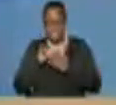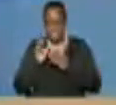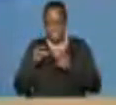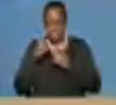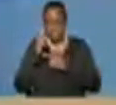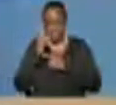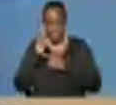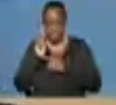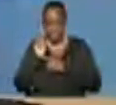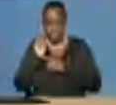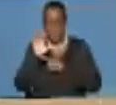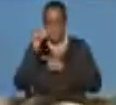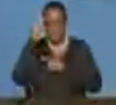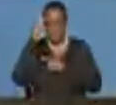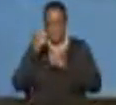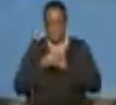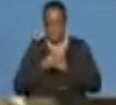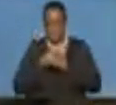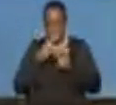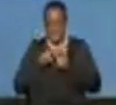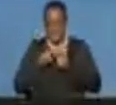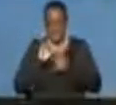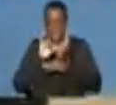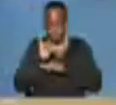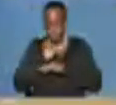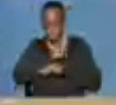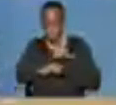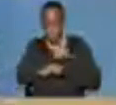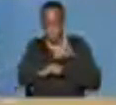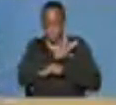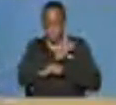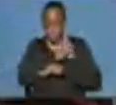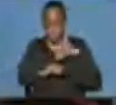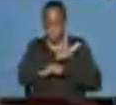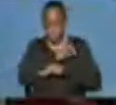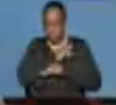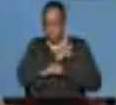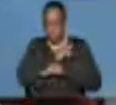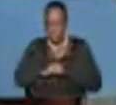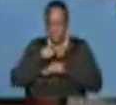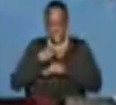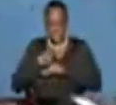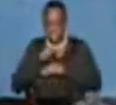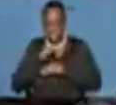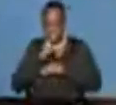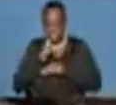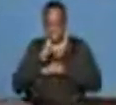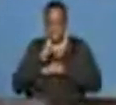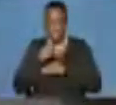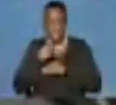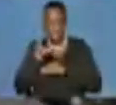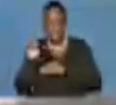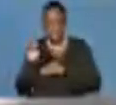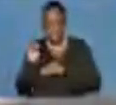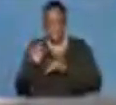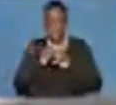cents. It's a move Minister of Transport, the Honorable Jobeth Coleby-Davis, maintains is not completely off the table, adding that it just